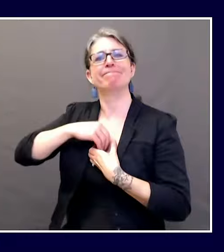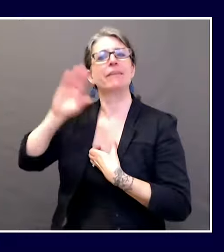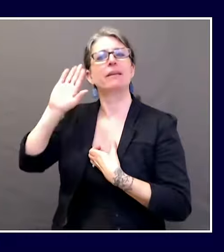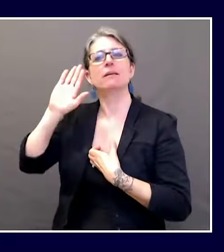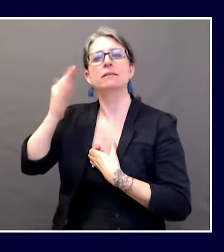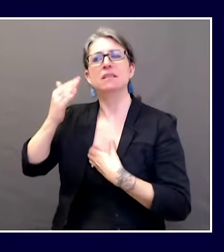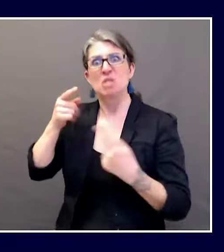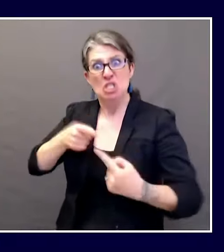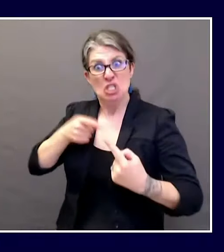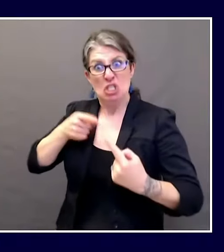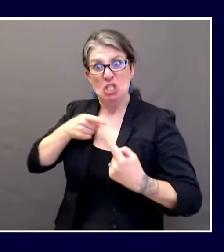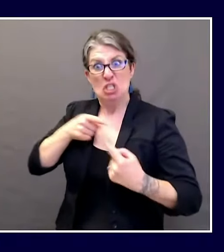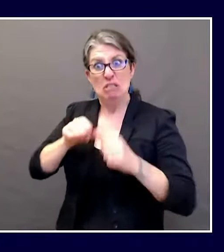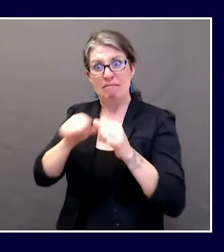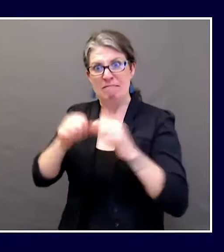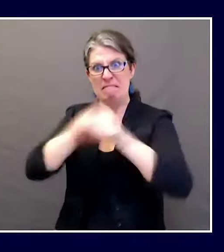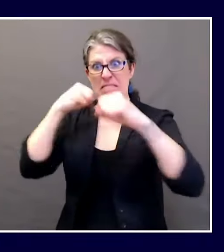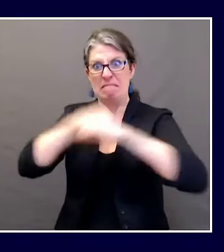around the globe.